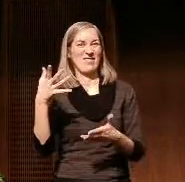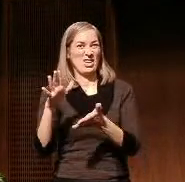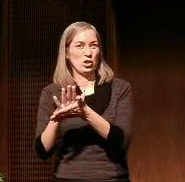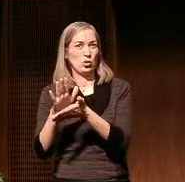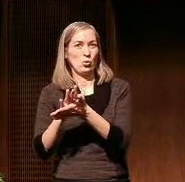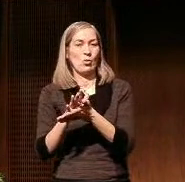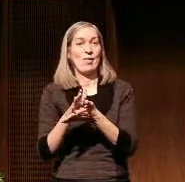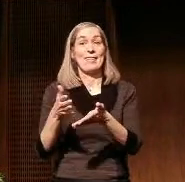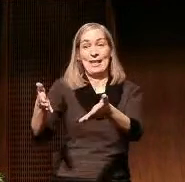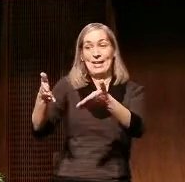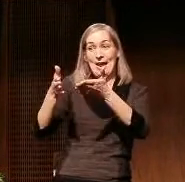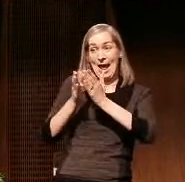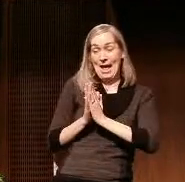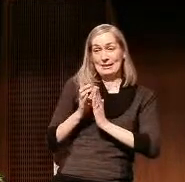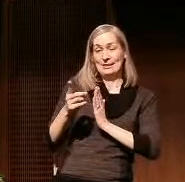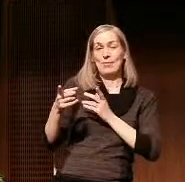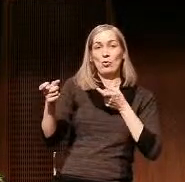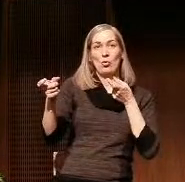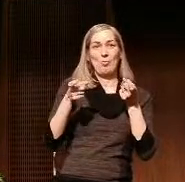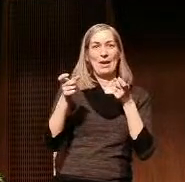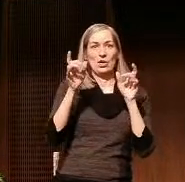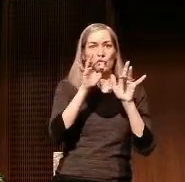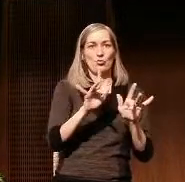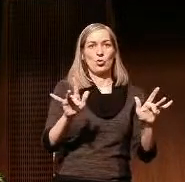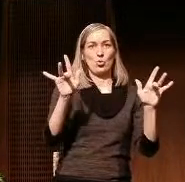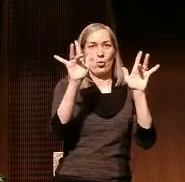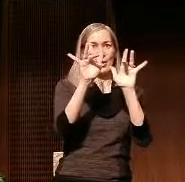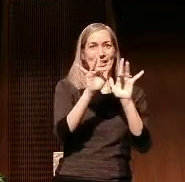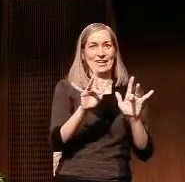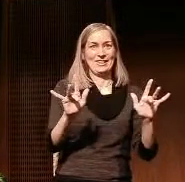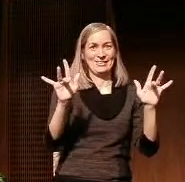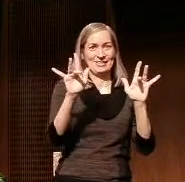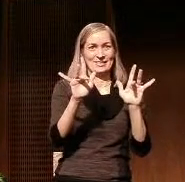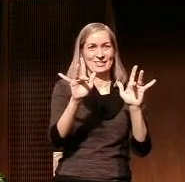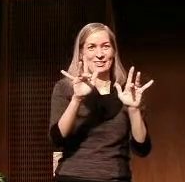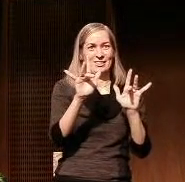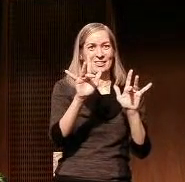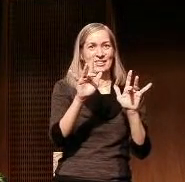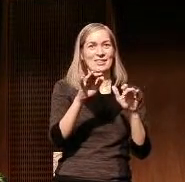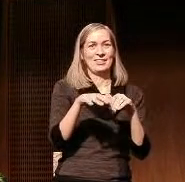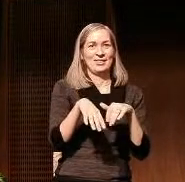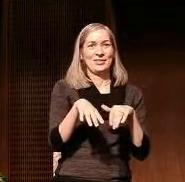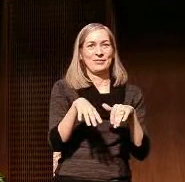the recordings that were being done through reel-to-reel recordings.